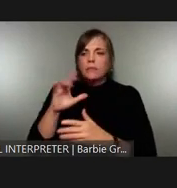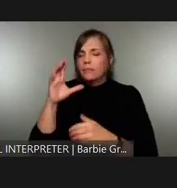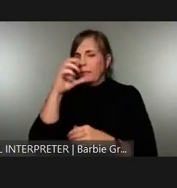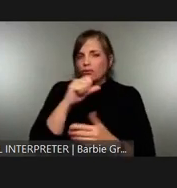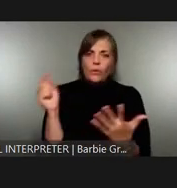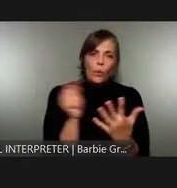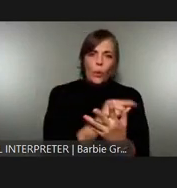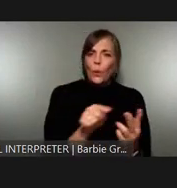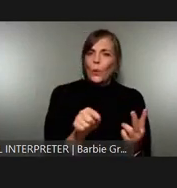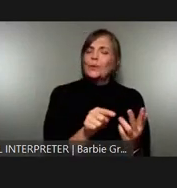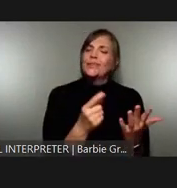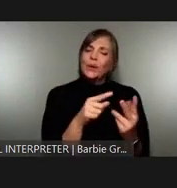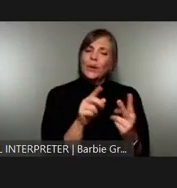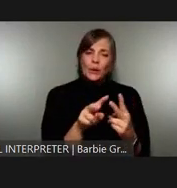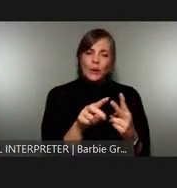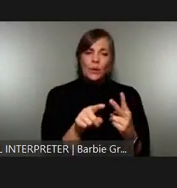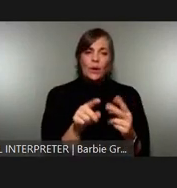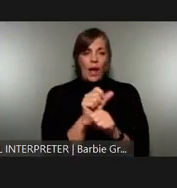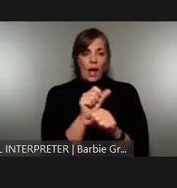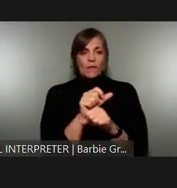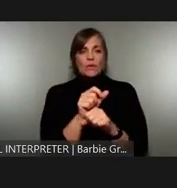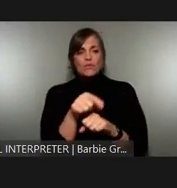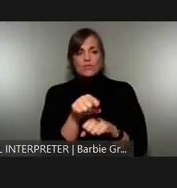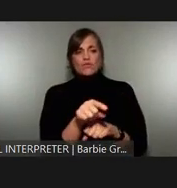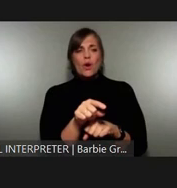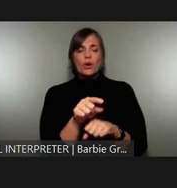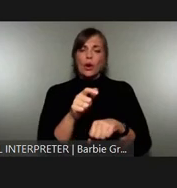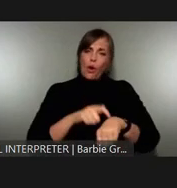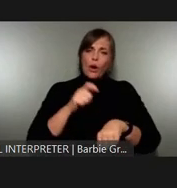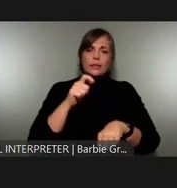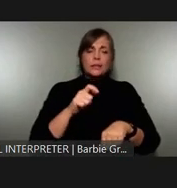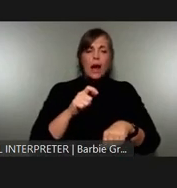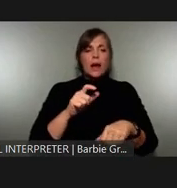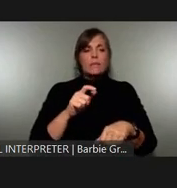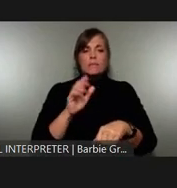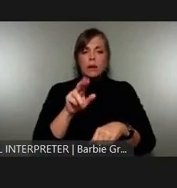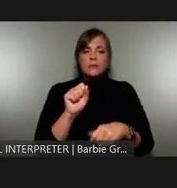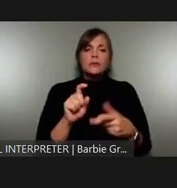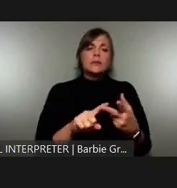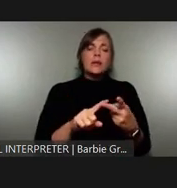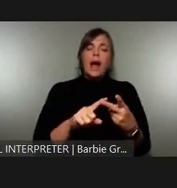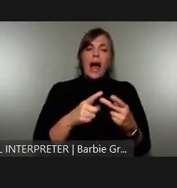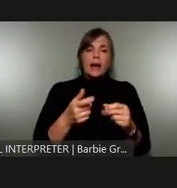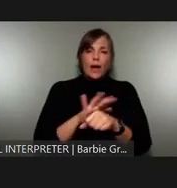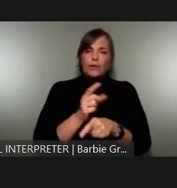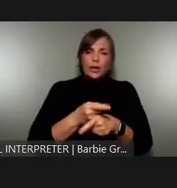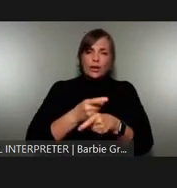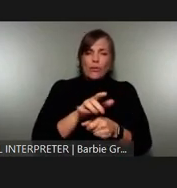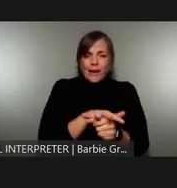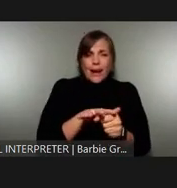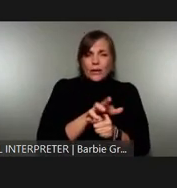on route coverage, and you're going to bring hearts and minds of the customers along with you. Absolutely essential